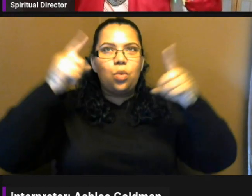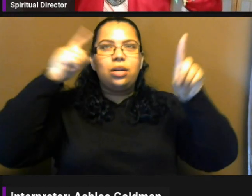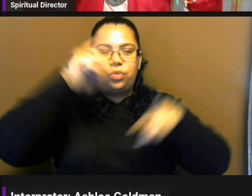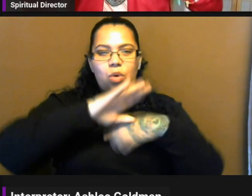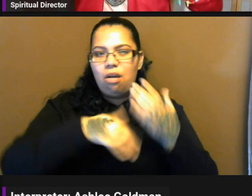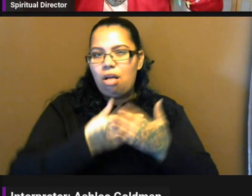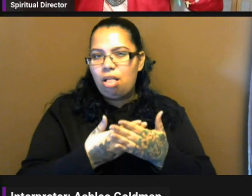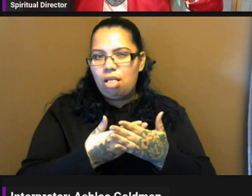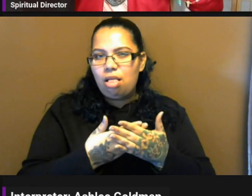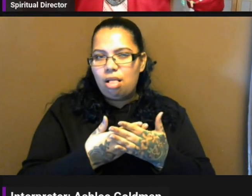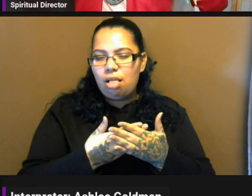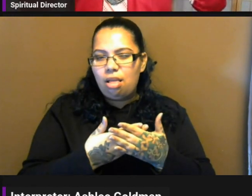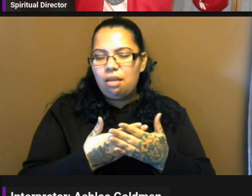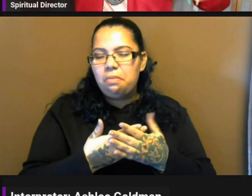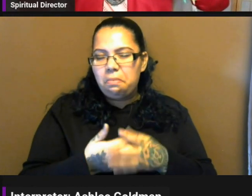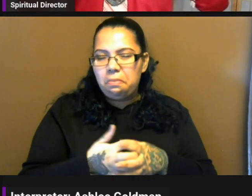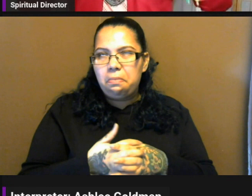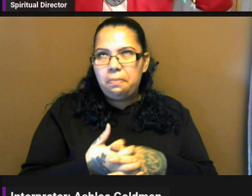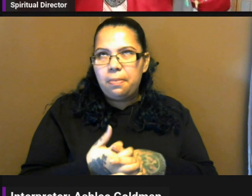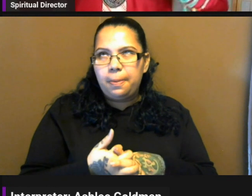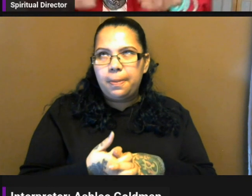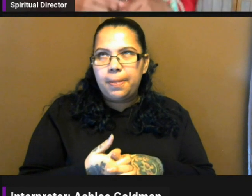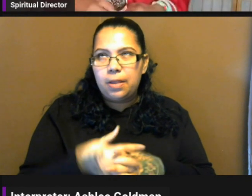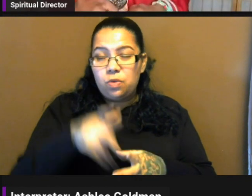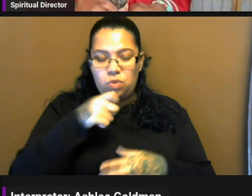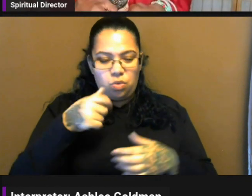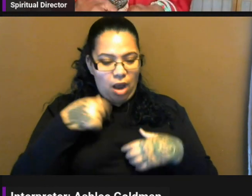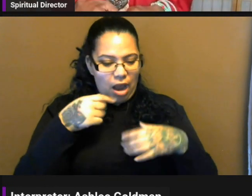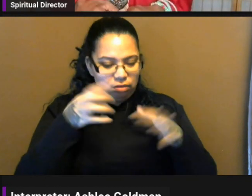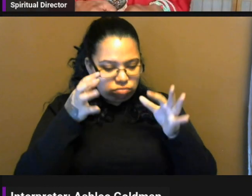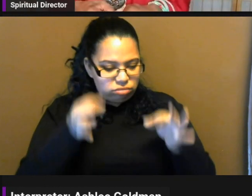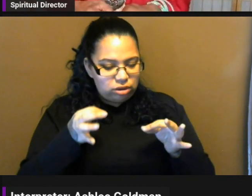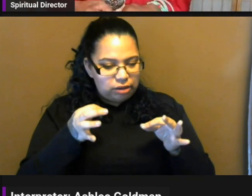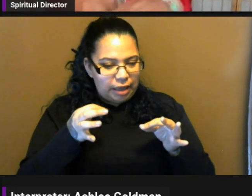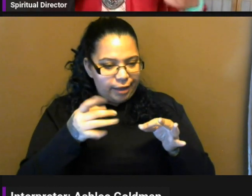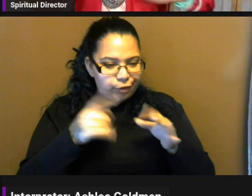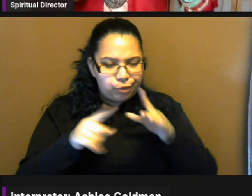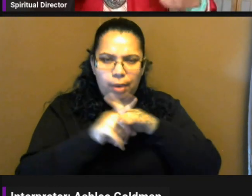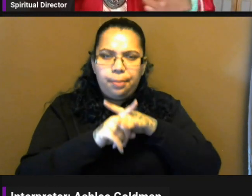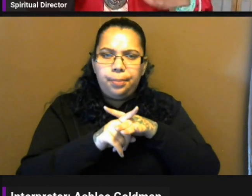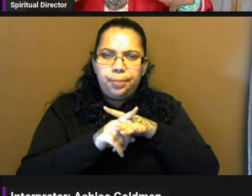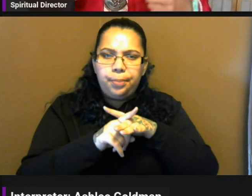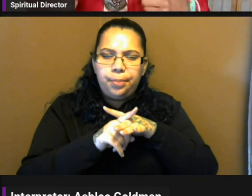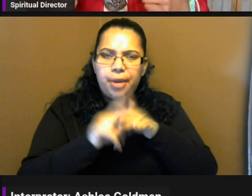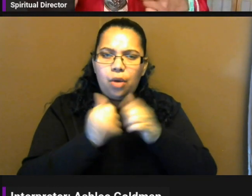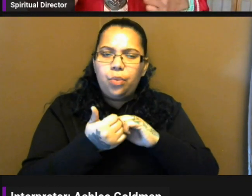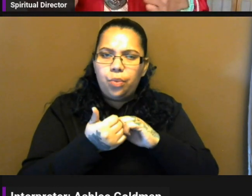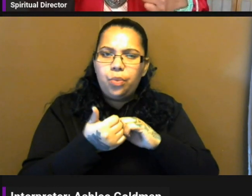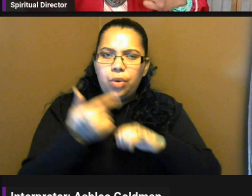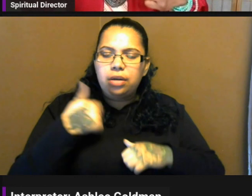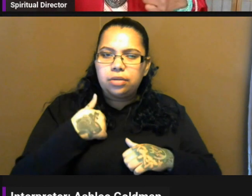I choose to be in a world that works for all? How do I choose to show